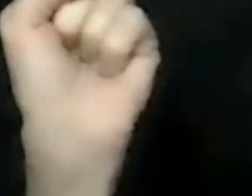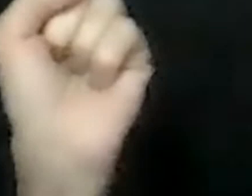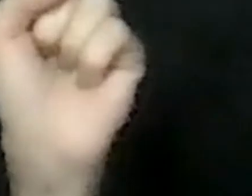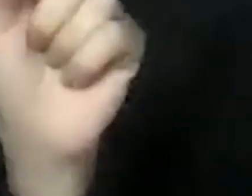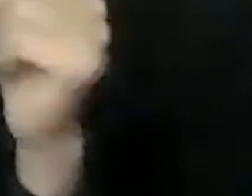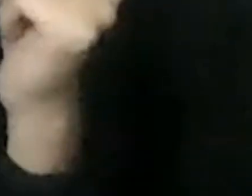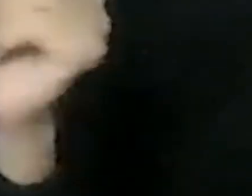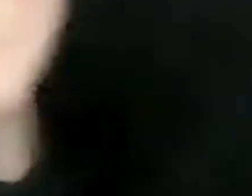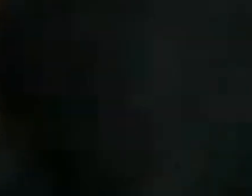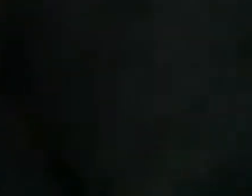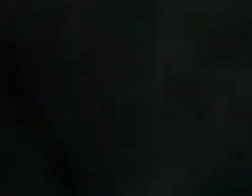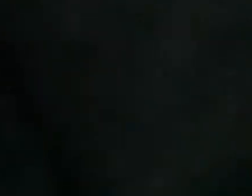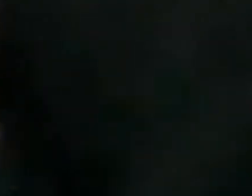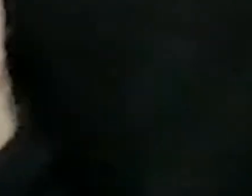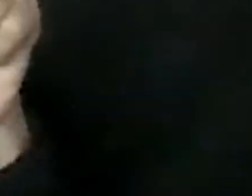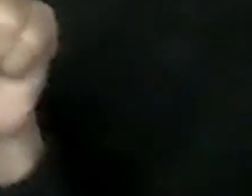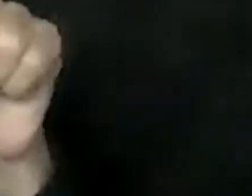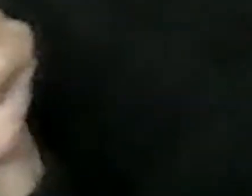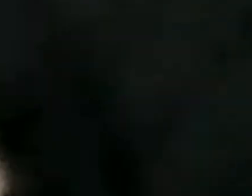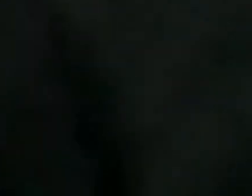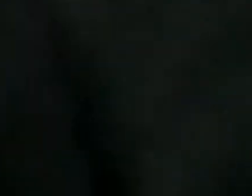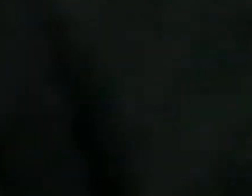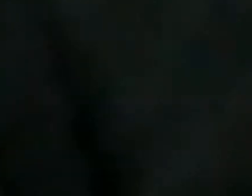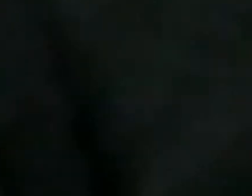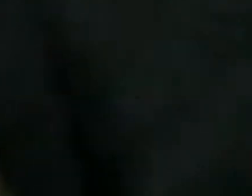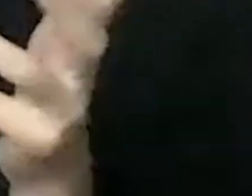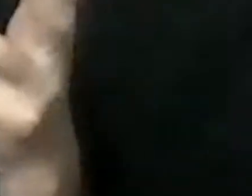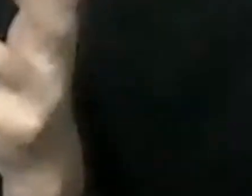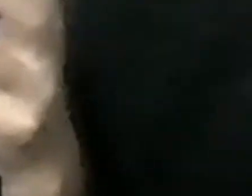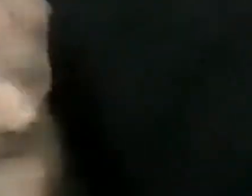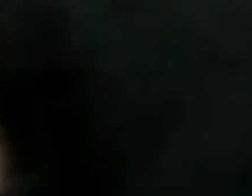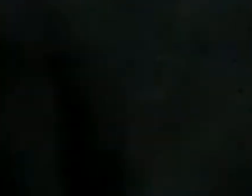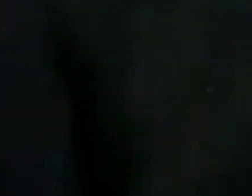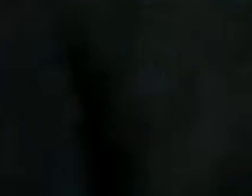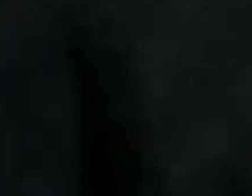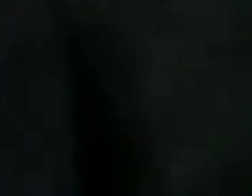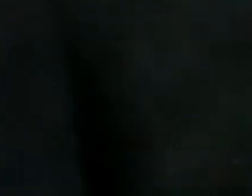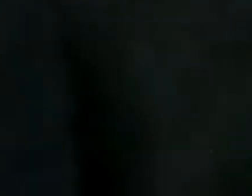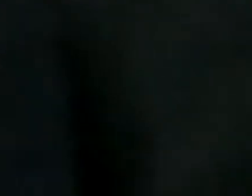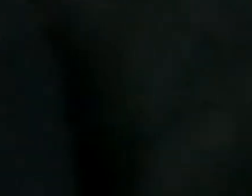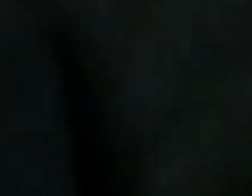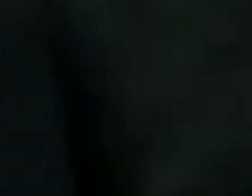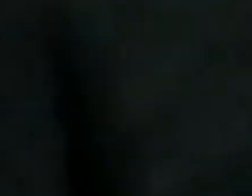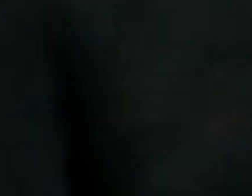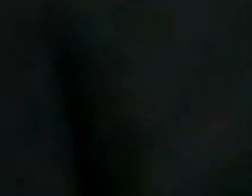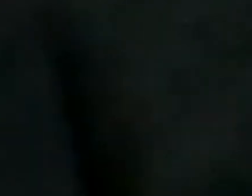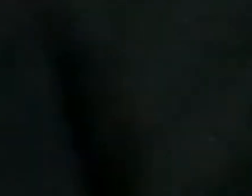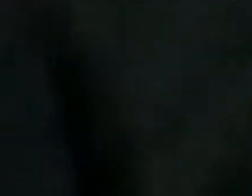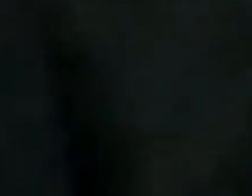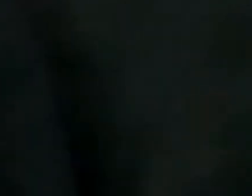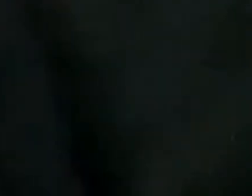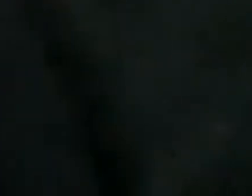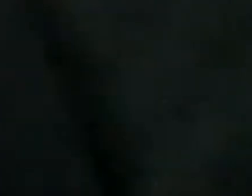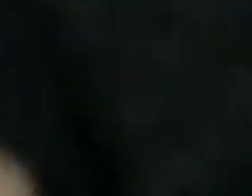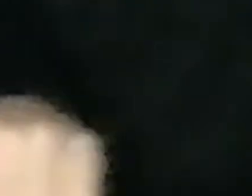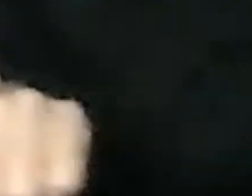little disclaimer. We're not doing things as ethically as possible because of the fact that, this is not a paid job. So it was hard to ask other